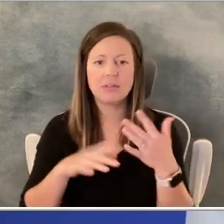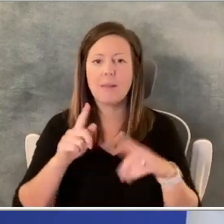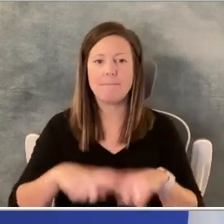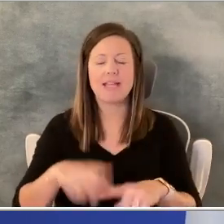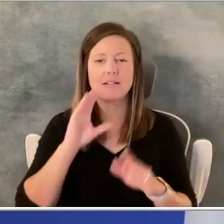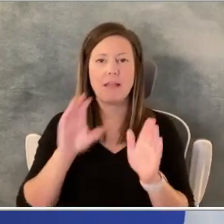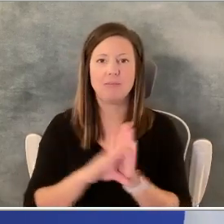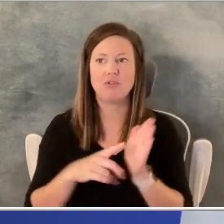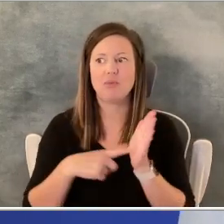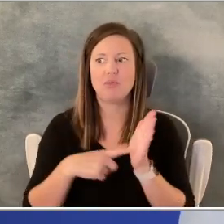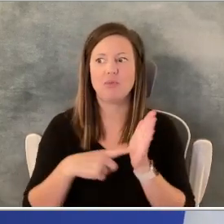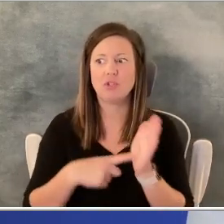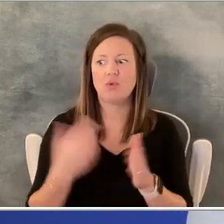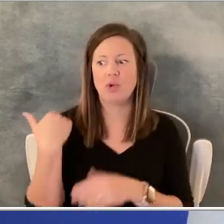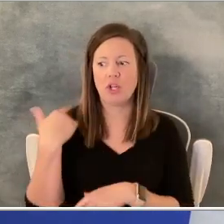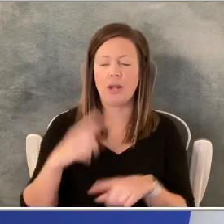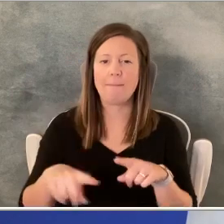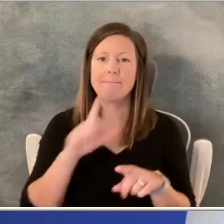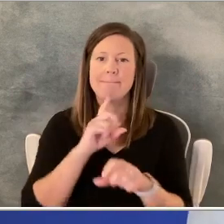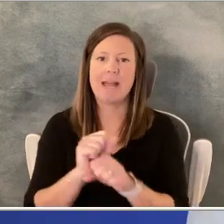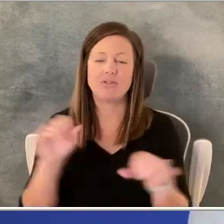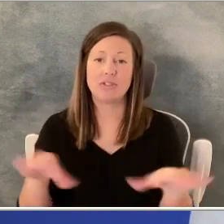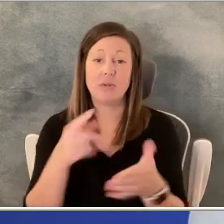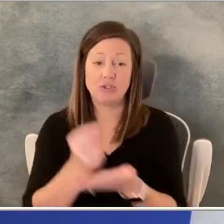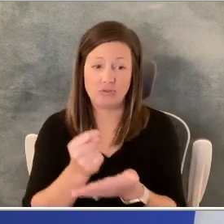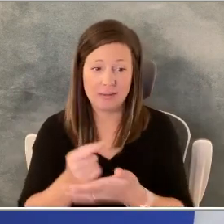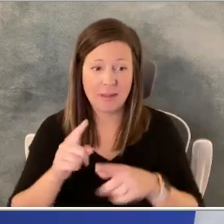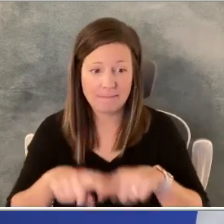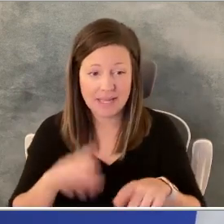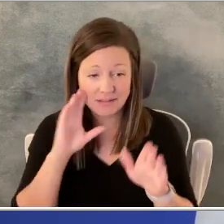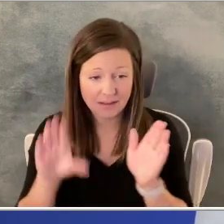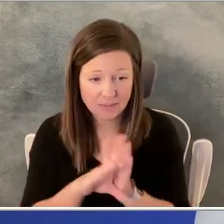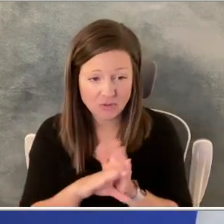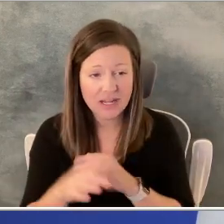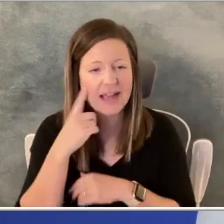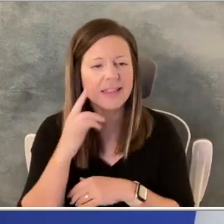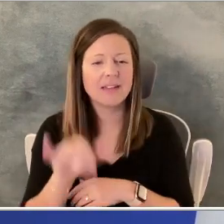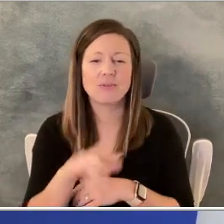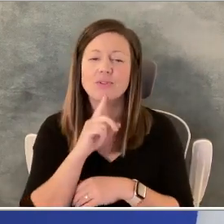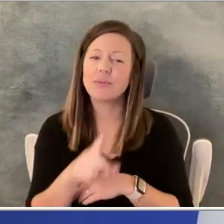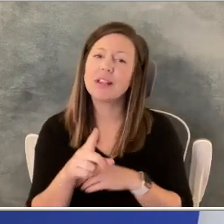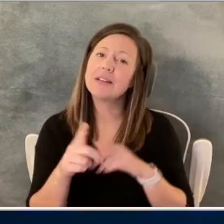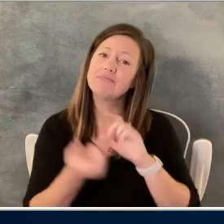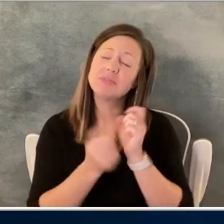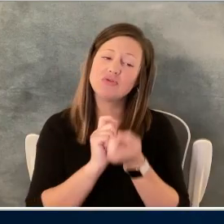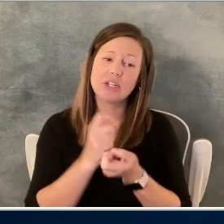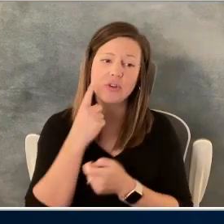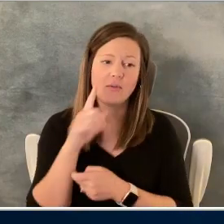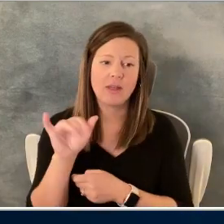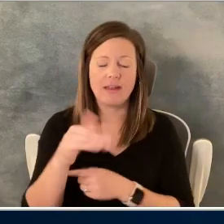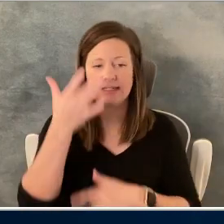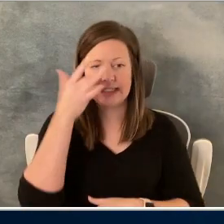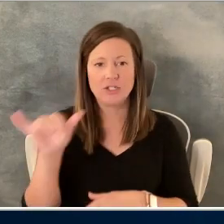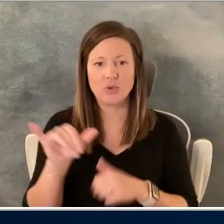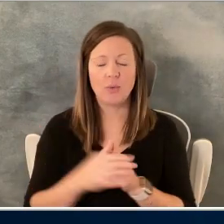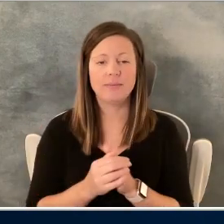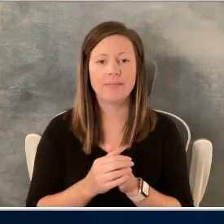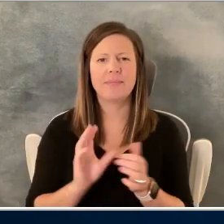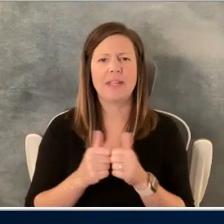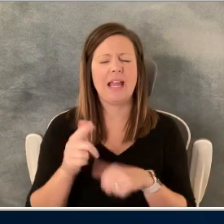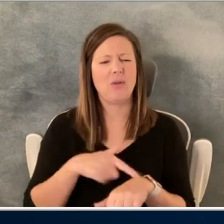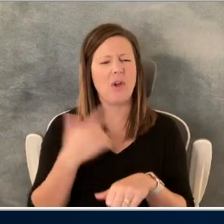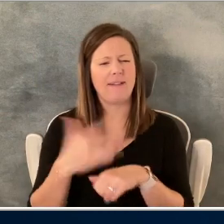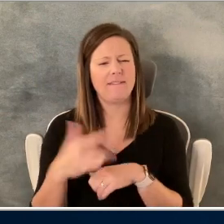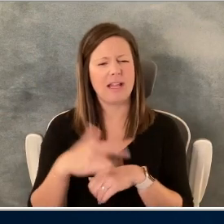actually doing a treatment based on that imaging. I think those are real game changers in this disease. Jean wants to know, how long has HIFU been available here at the